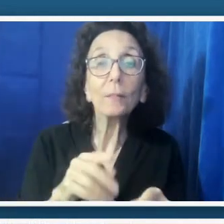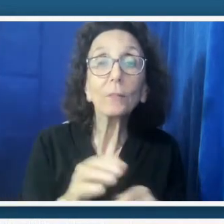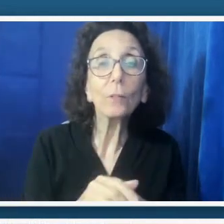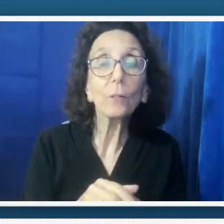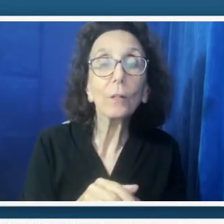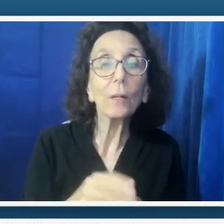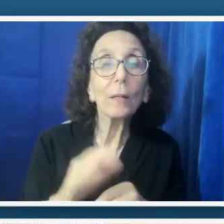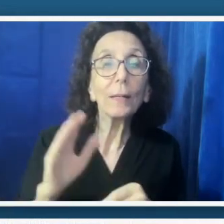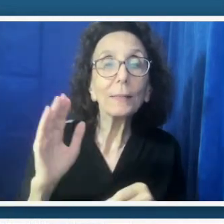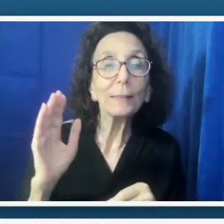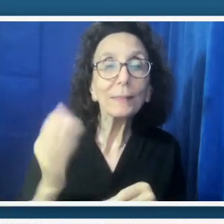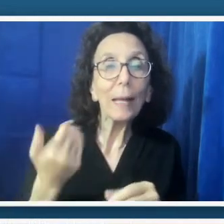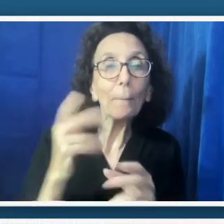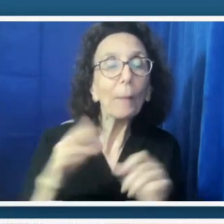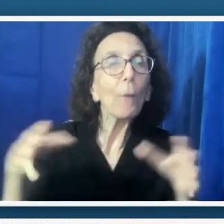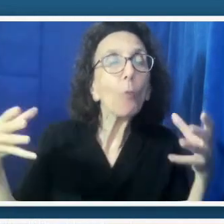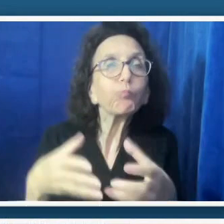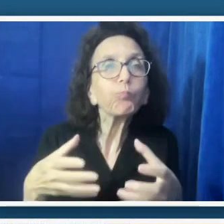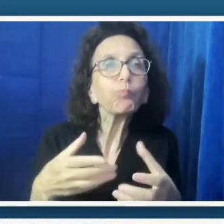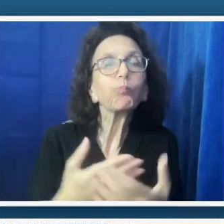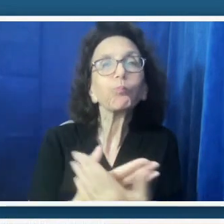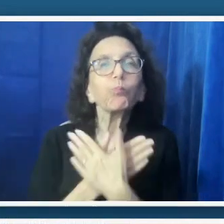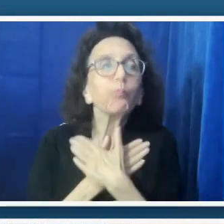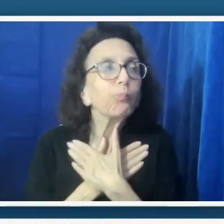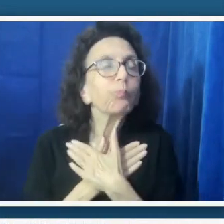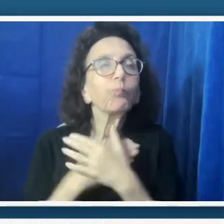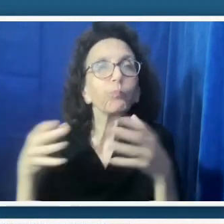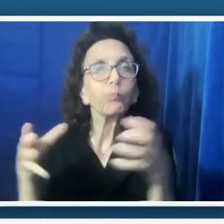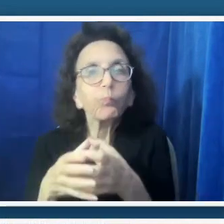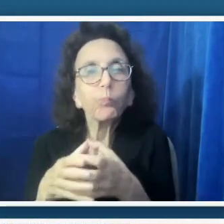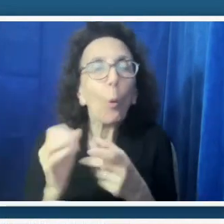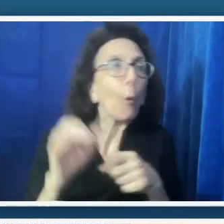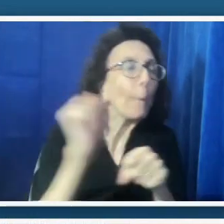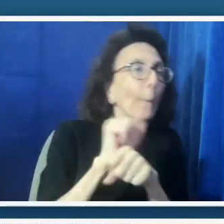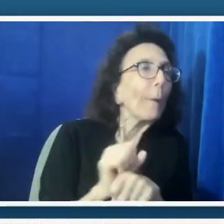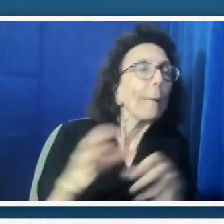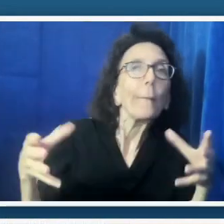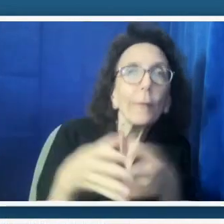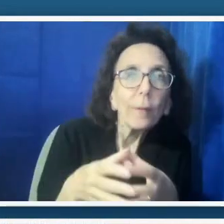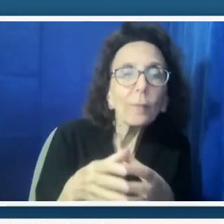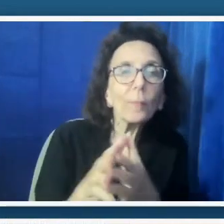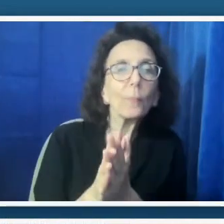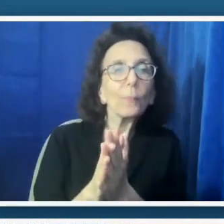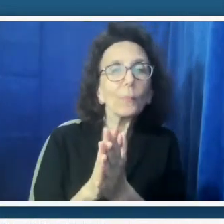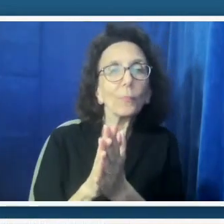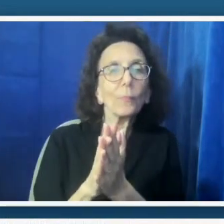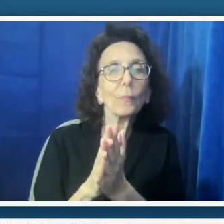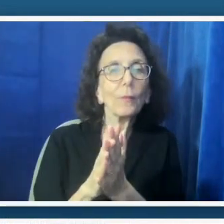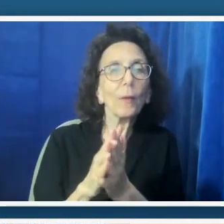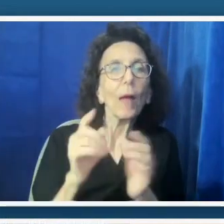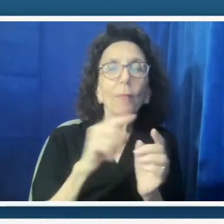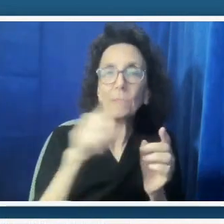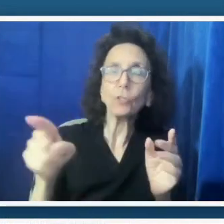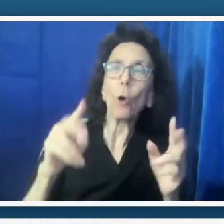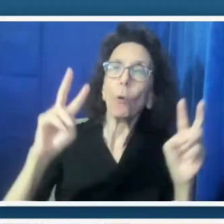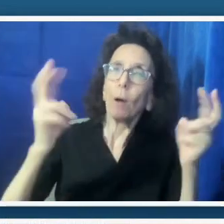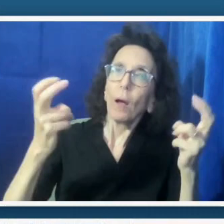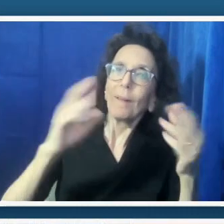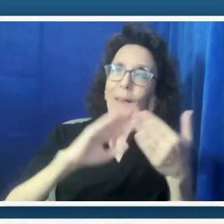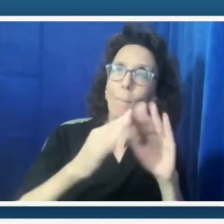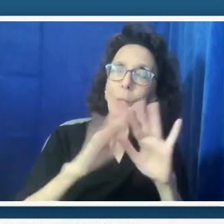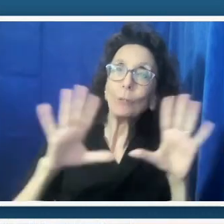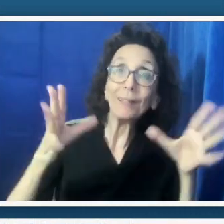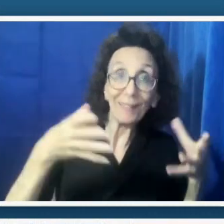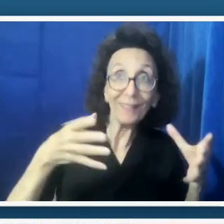or resting together, and so it is. These are all depictions of community in a sense. Yeah.